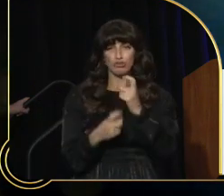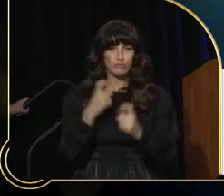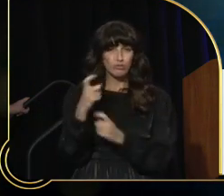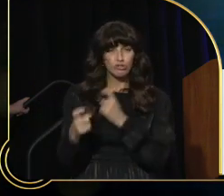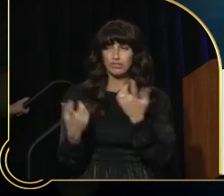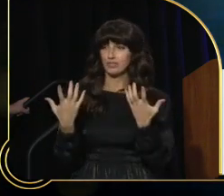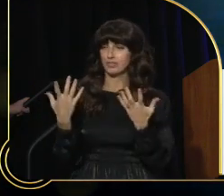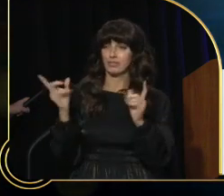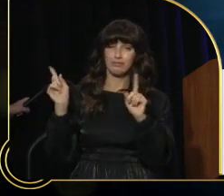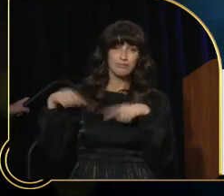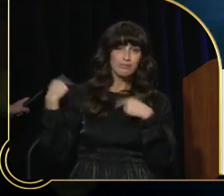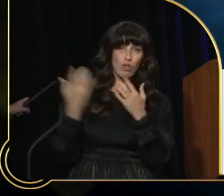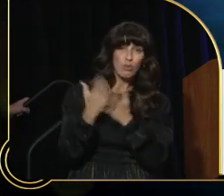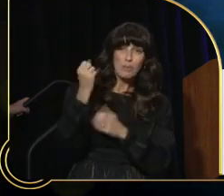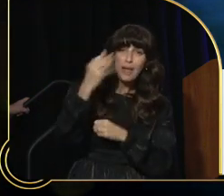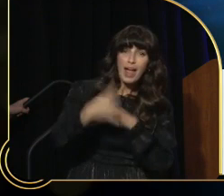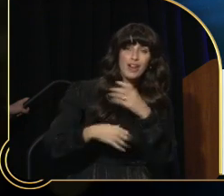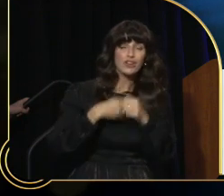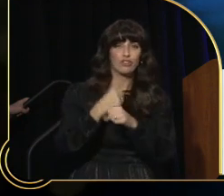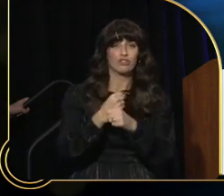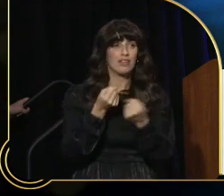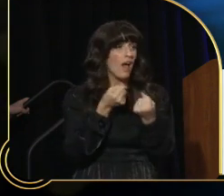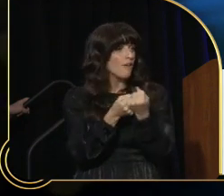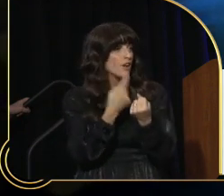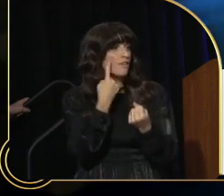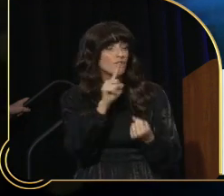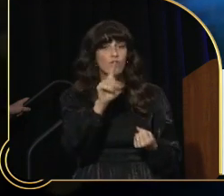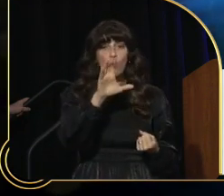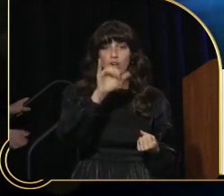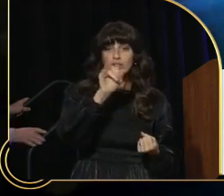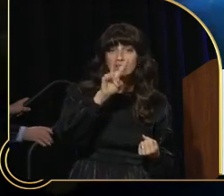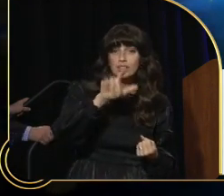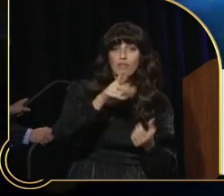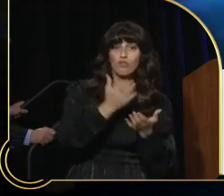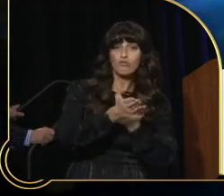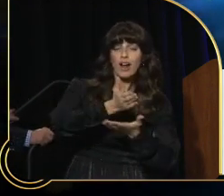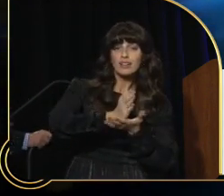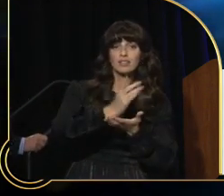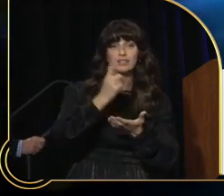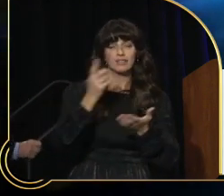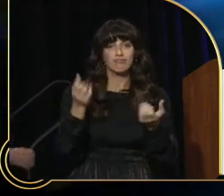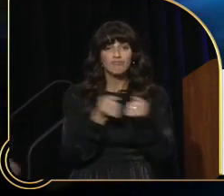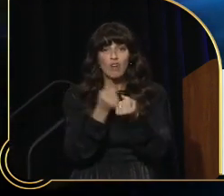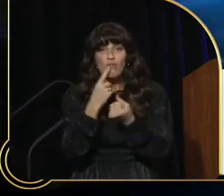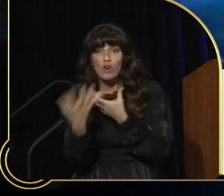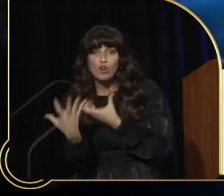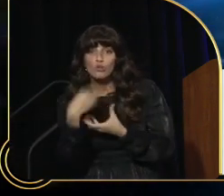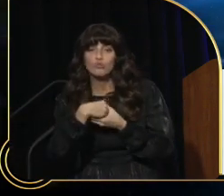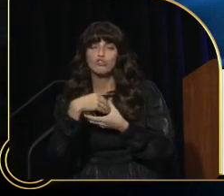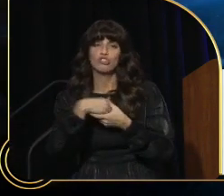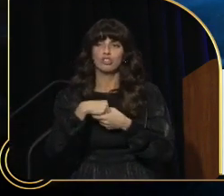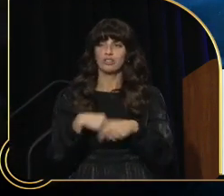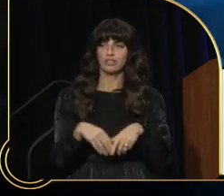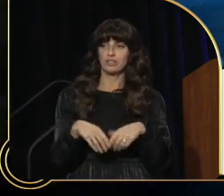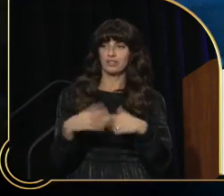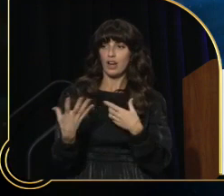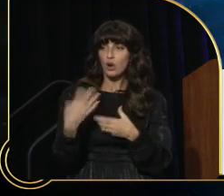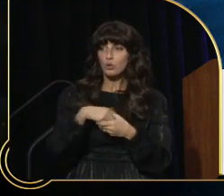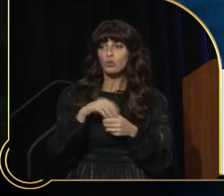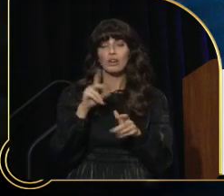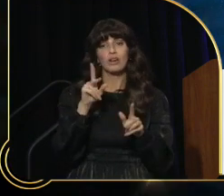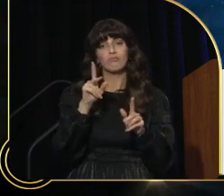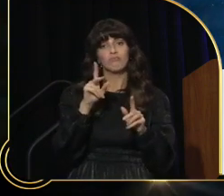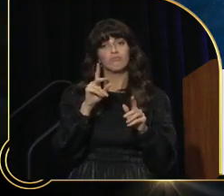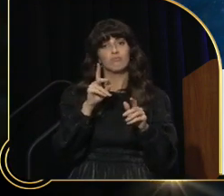over all these years, advocating for civil rights, for the inclusion, for the equality of adults and children with developmental and